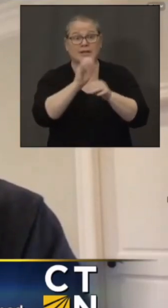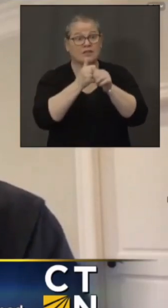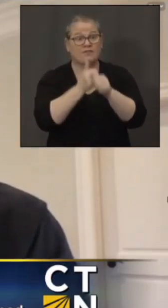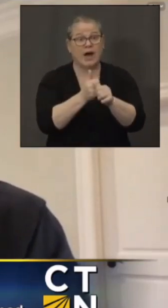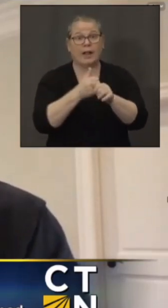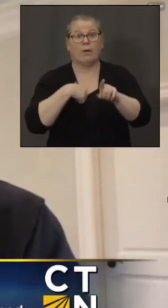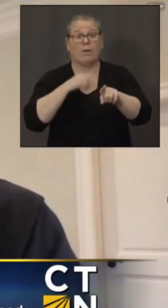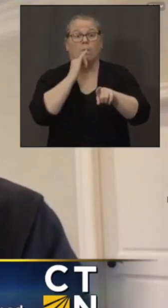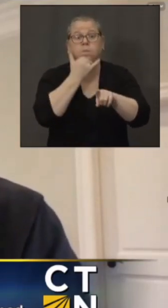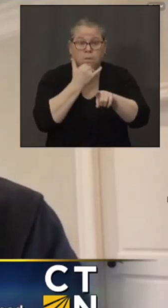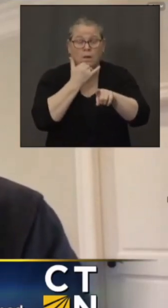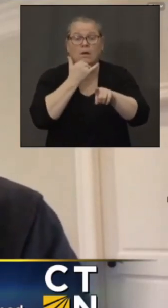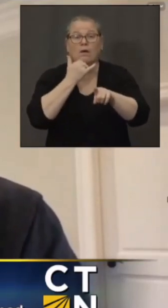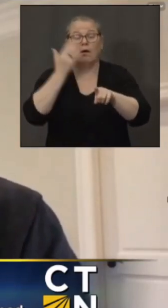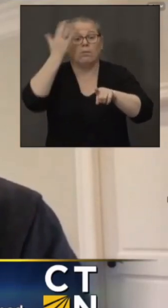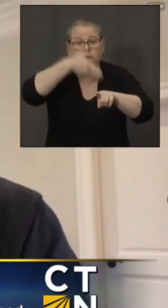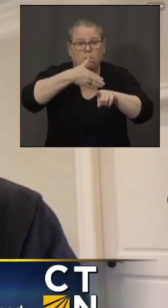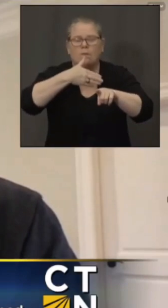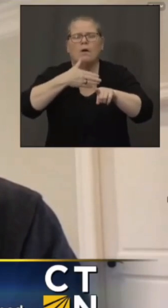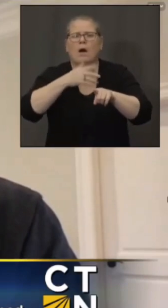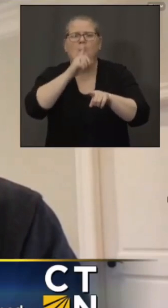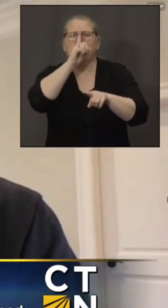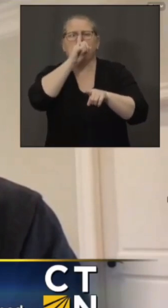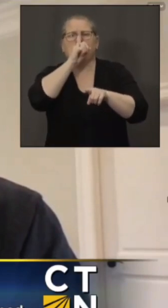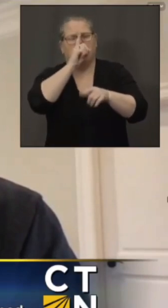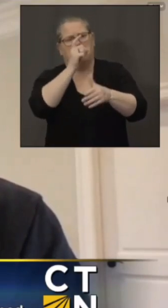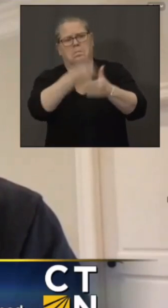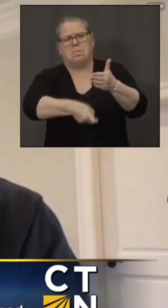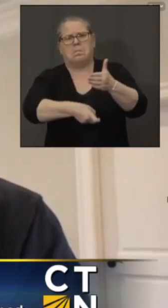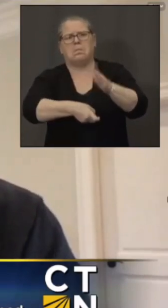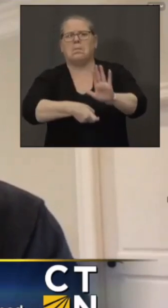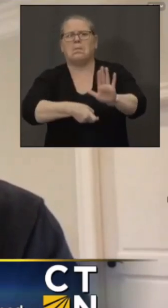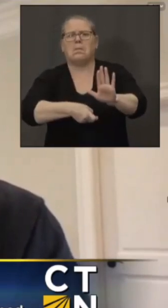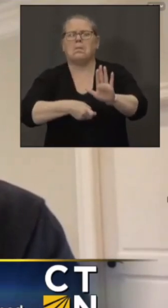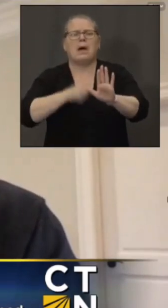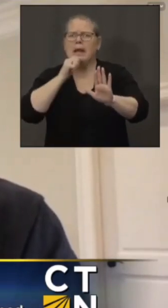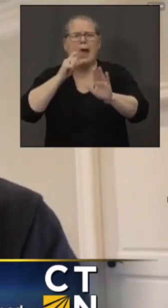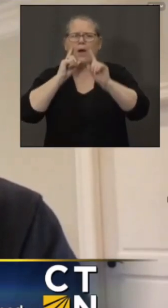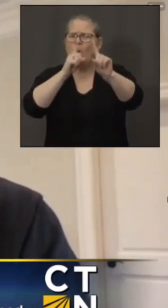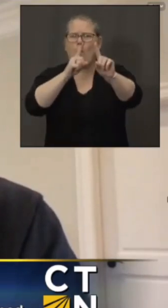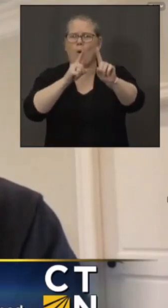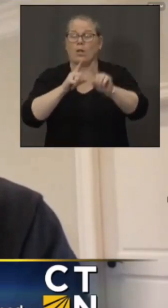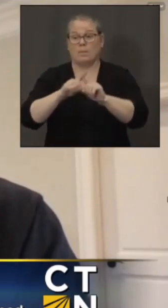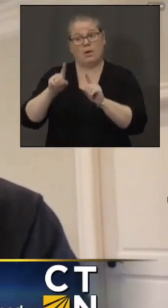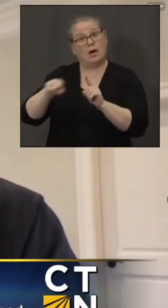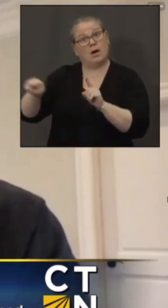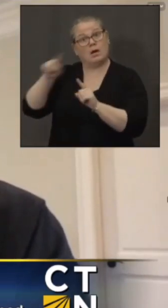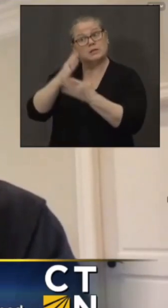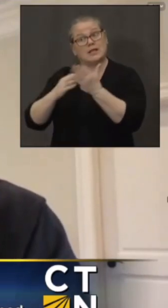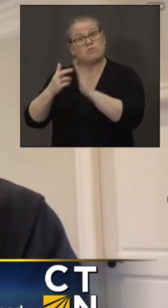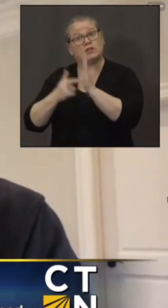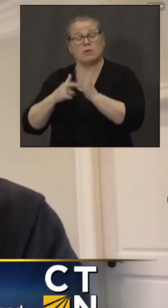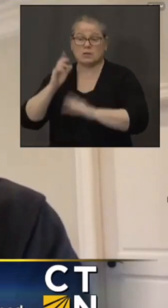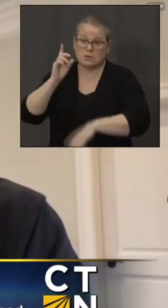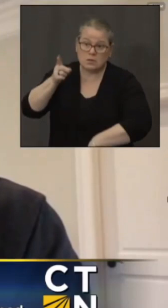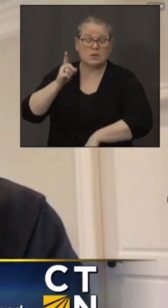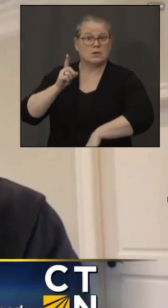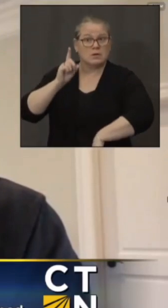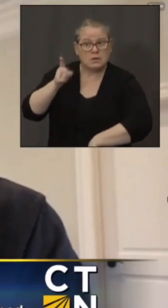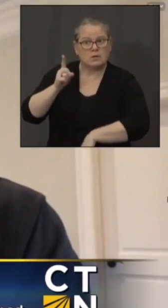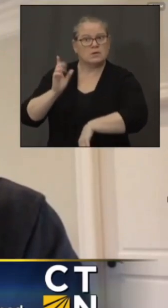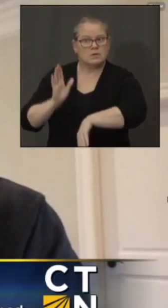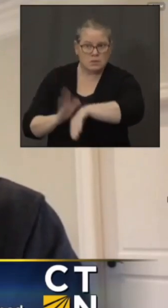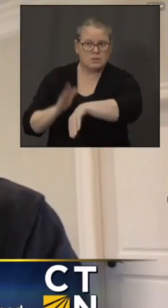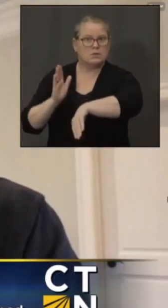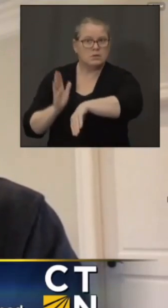like nothing more than 100% compliance. But a lot of warnings have been given out. But if there's still people that are non-compliant, they should expect these